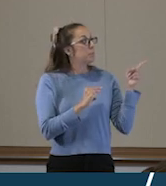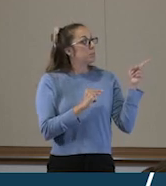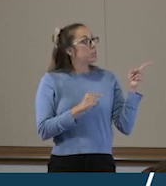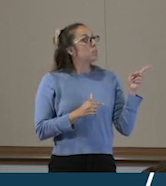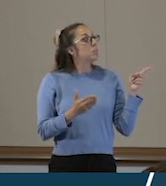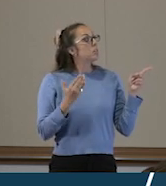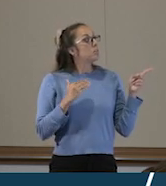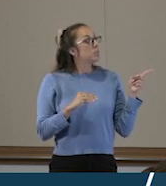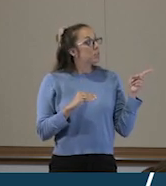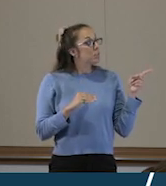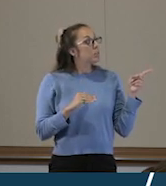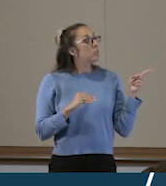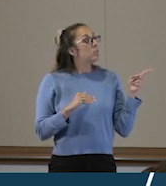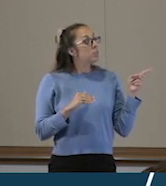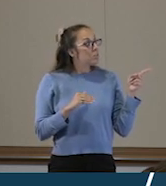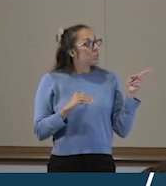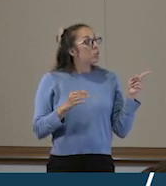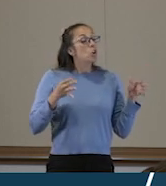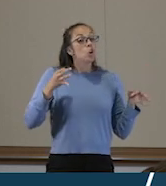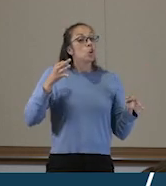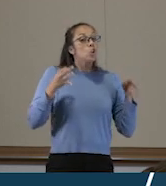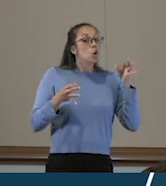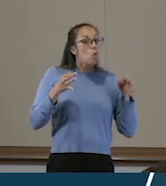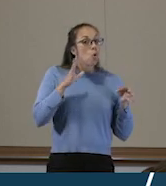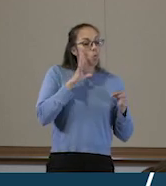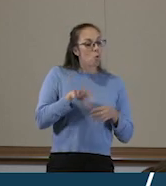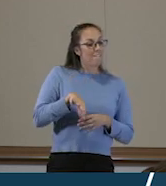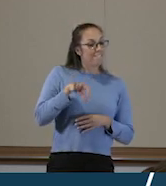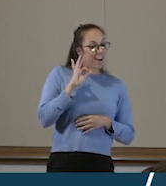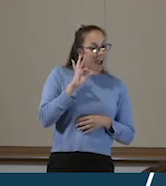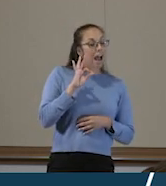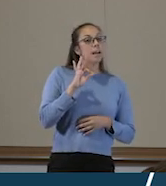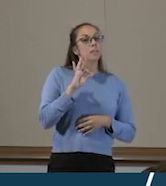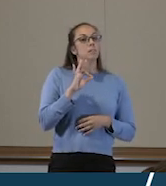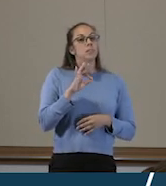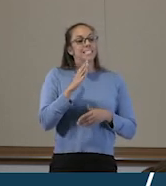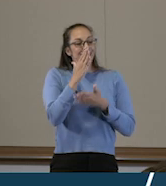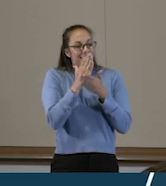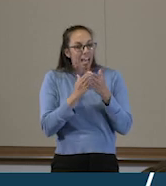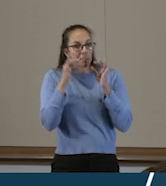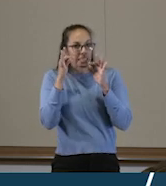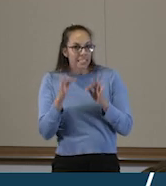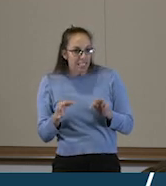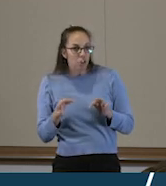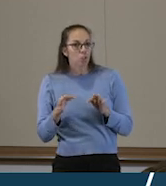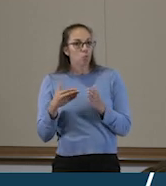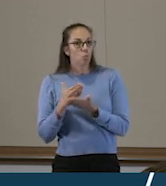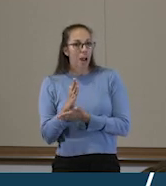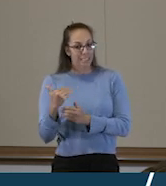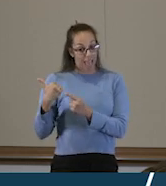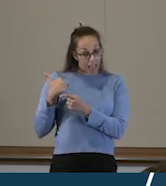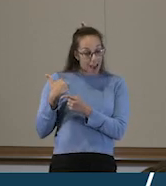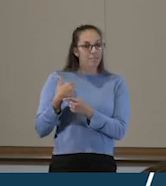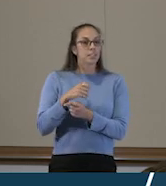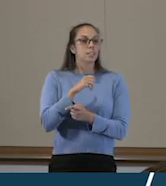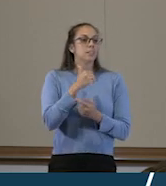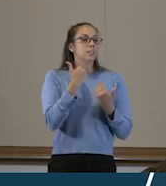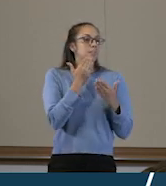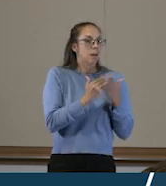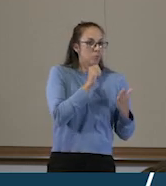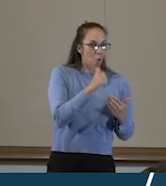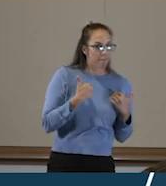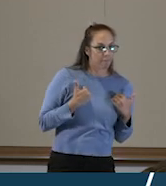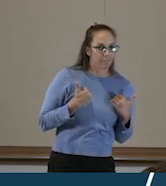individual lacks capacity to exercise some, but not all, decision-making rights. And the court